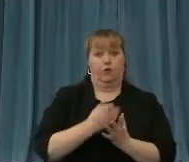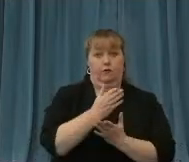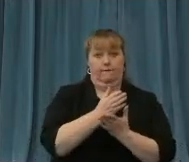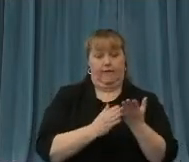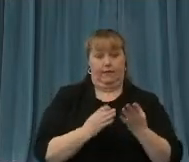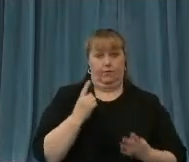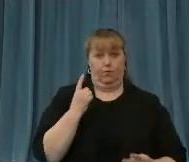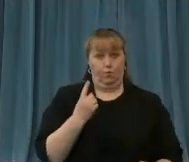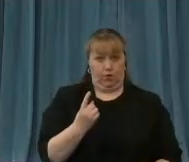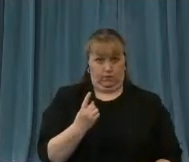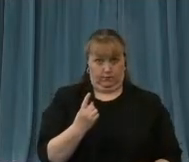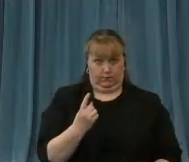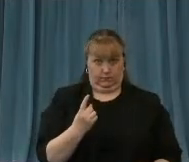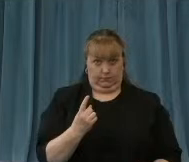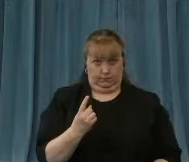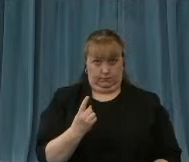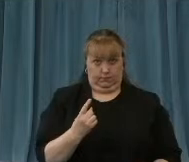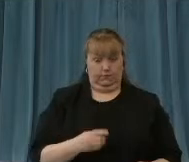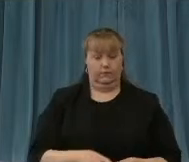protective measures in place.